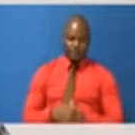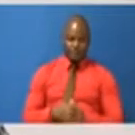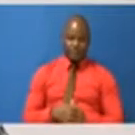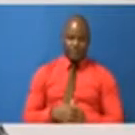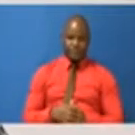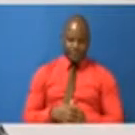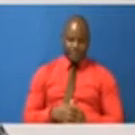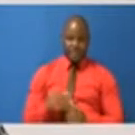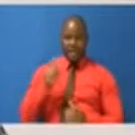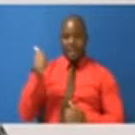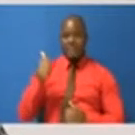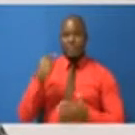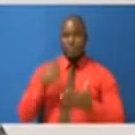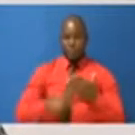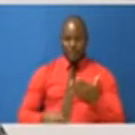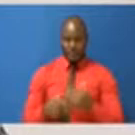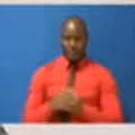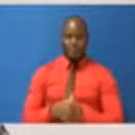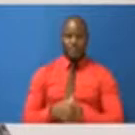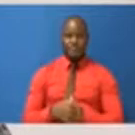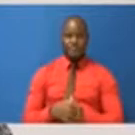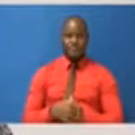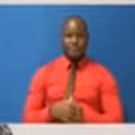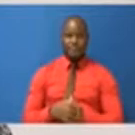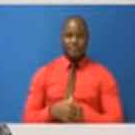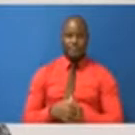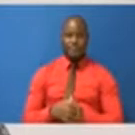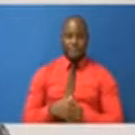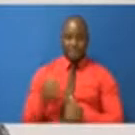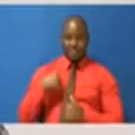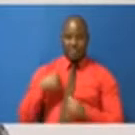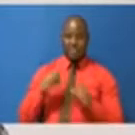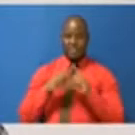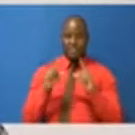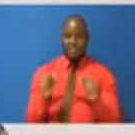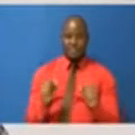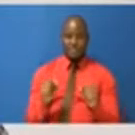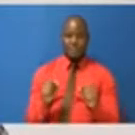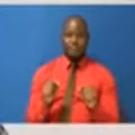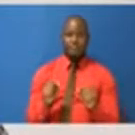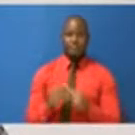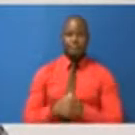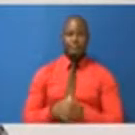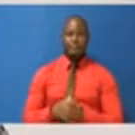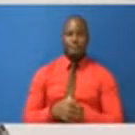and the other thing is that i would say is that